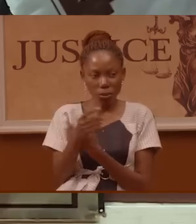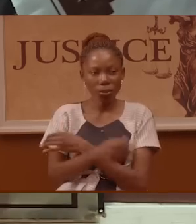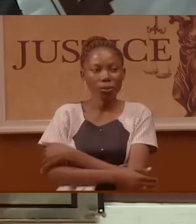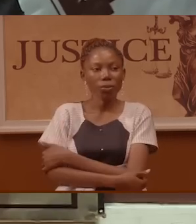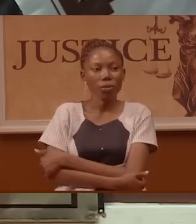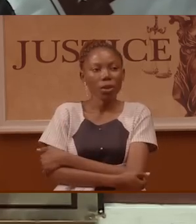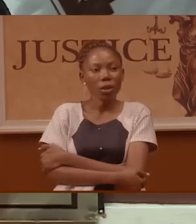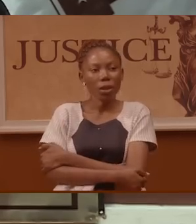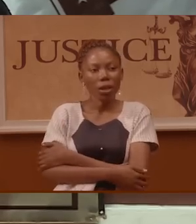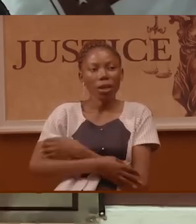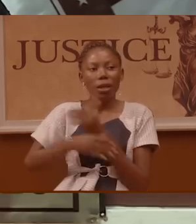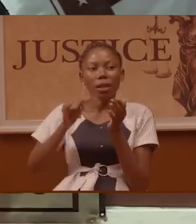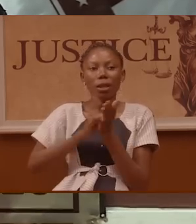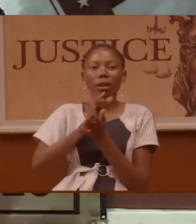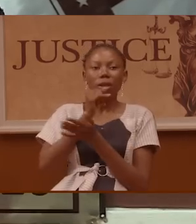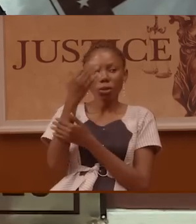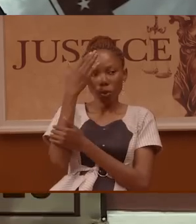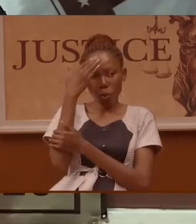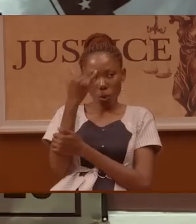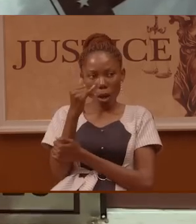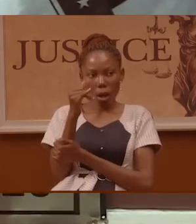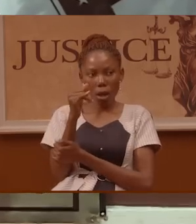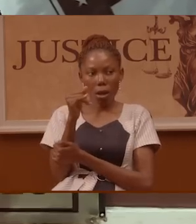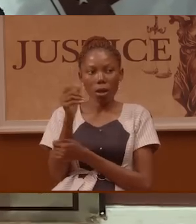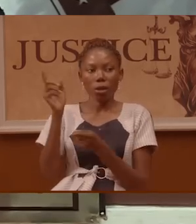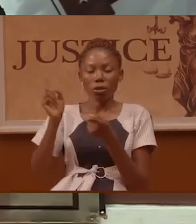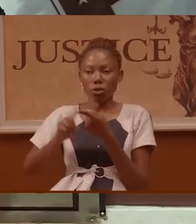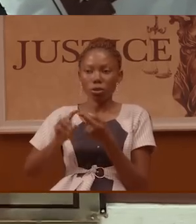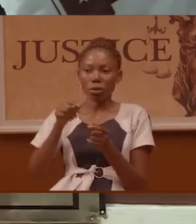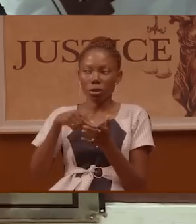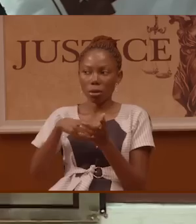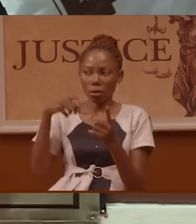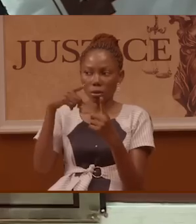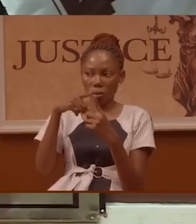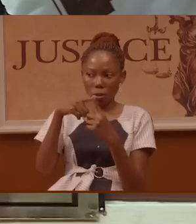you. Because that's why I was waiting for you to get to this point.